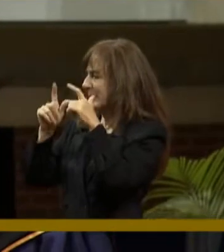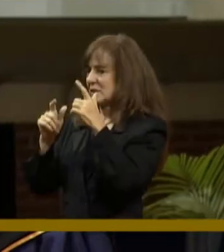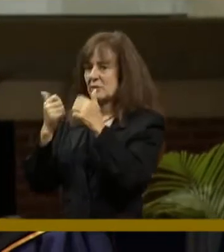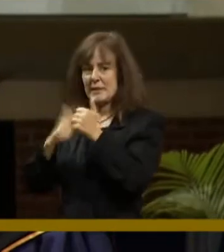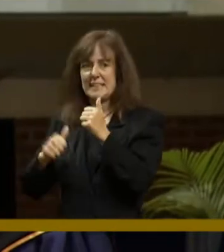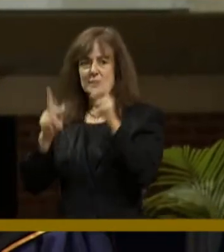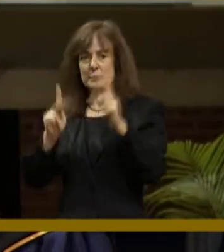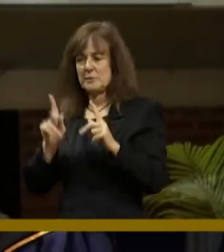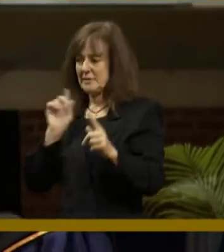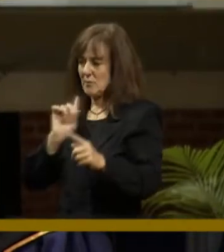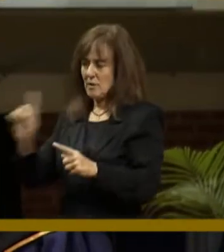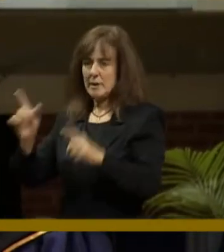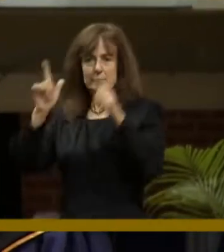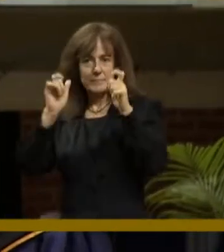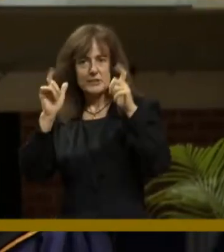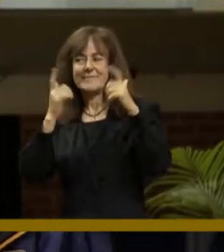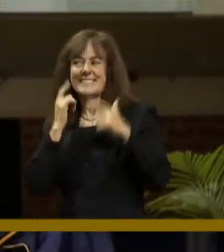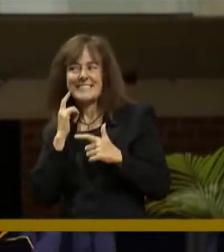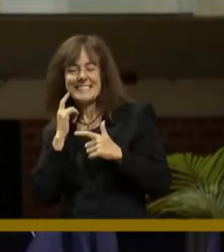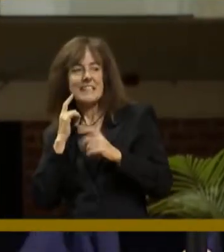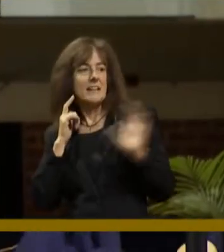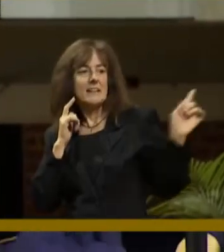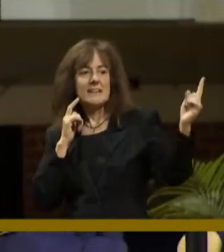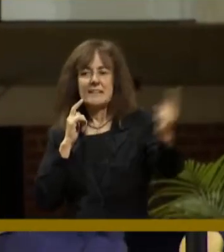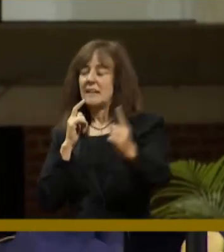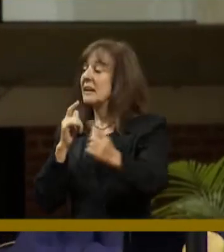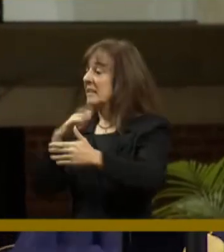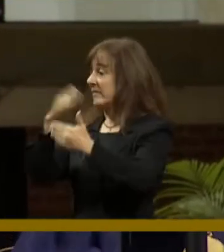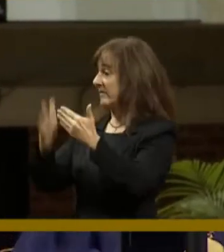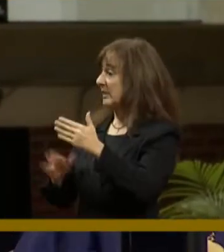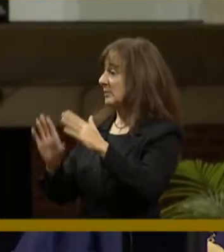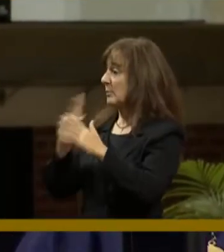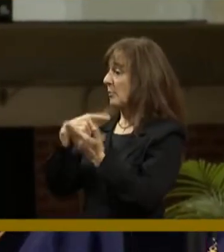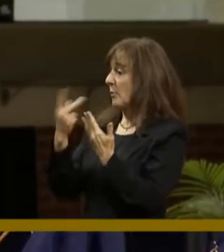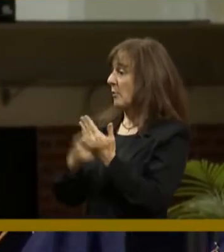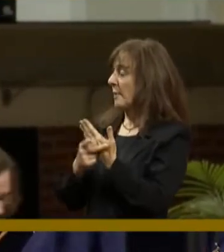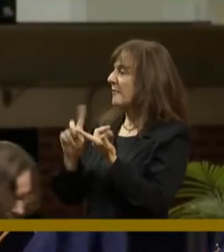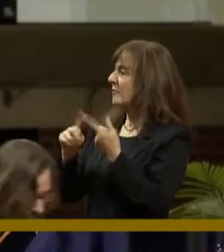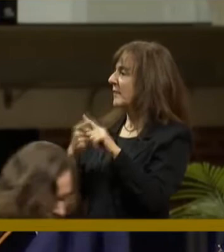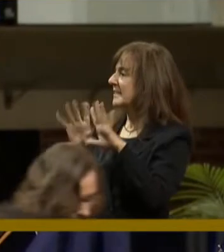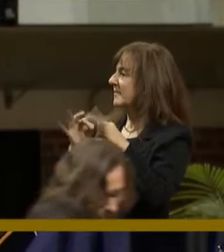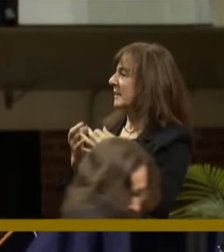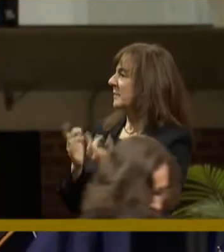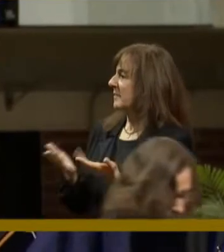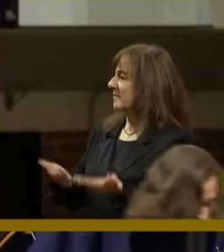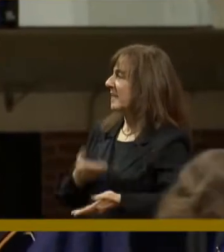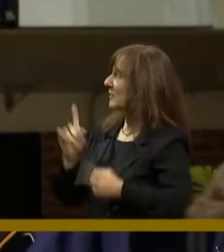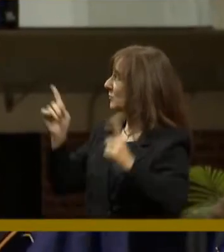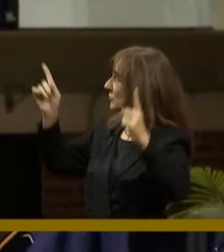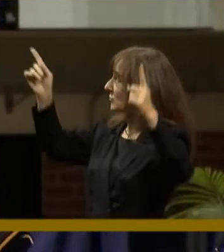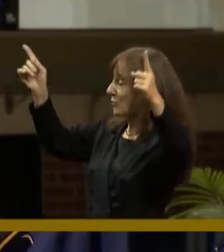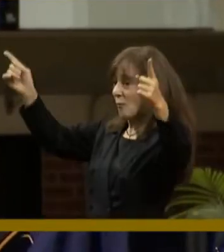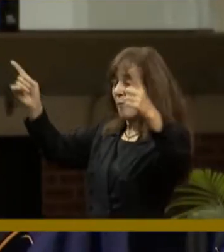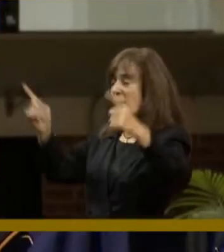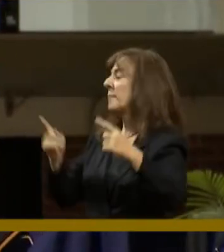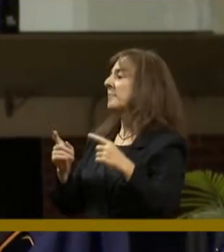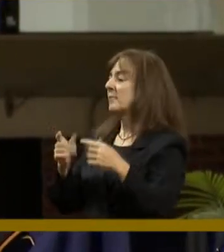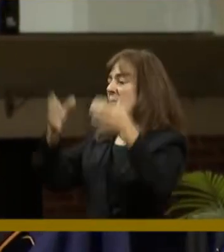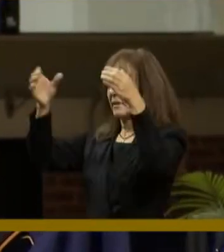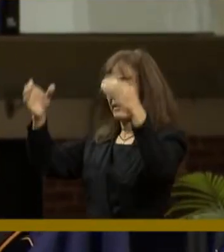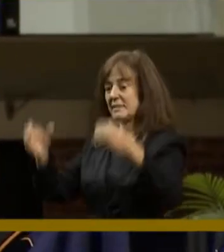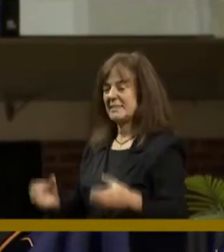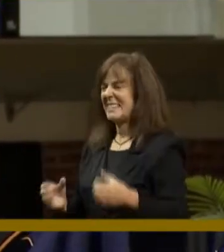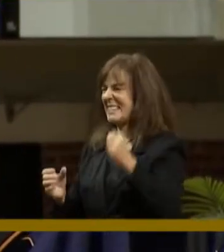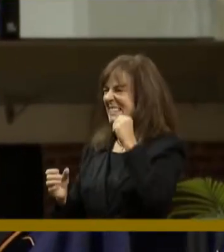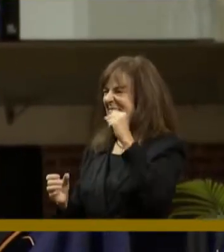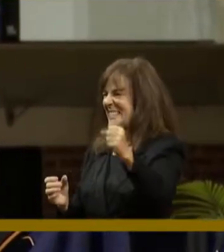of each candidate during the ceremonies. At the conclusion of the program, friends and family are invited to join the degree candidate out on the